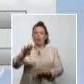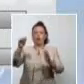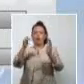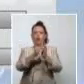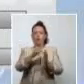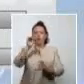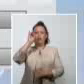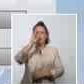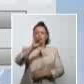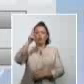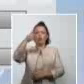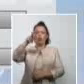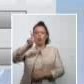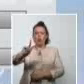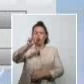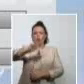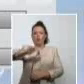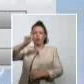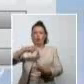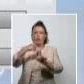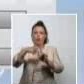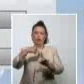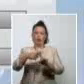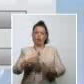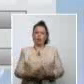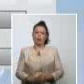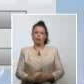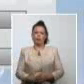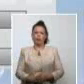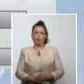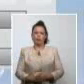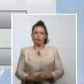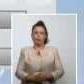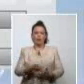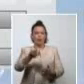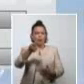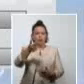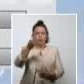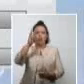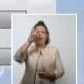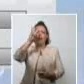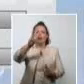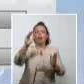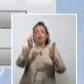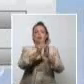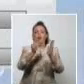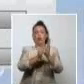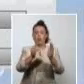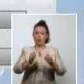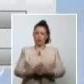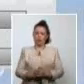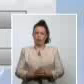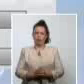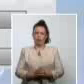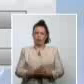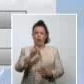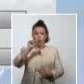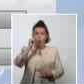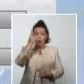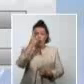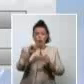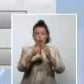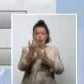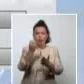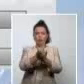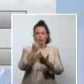list of those with transmission of COVID-19, which was Western Sahara, So now there are